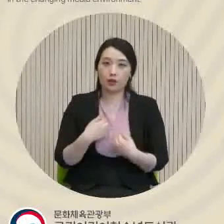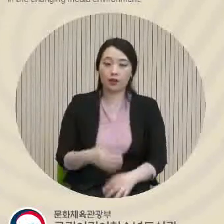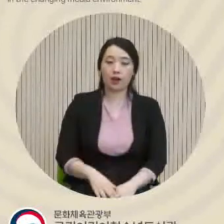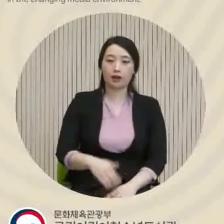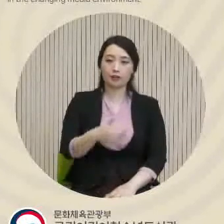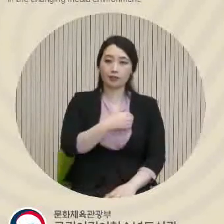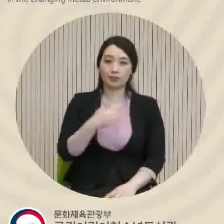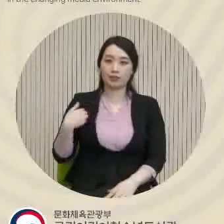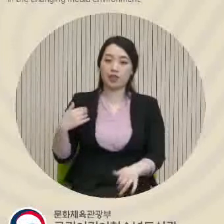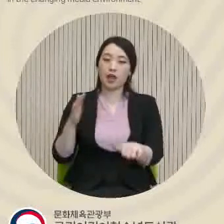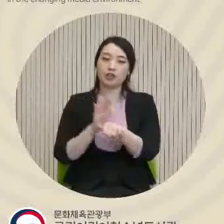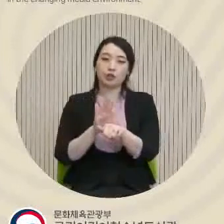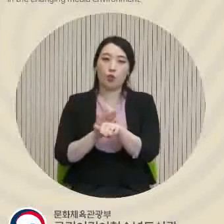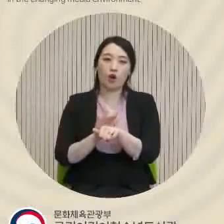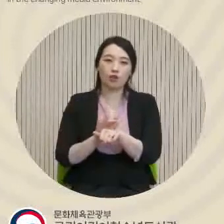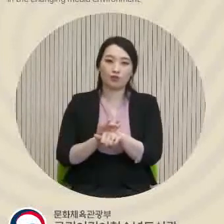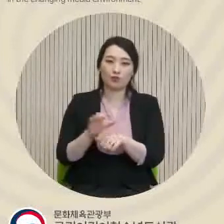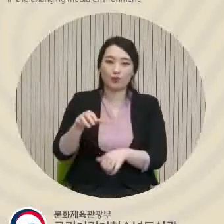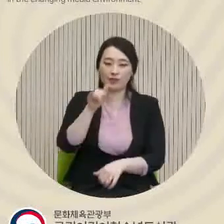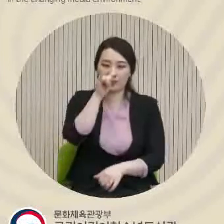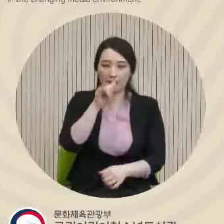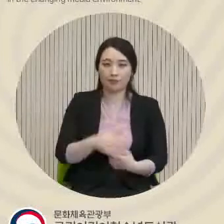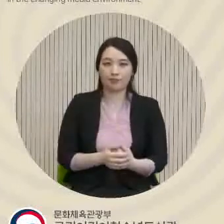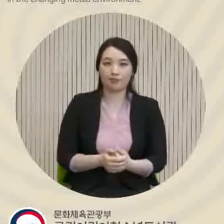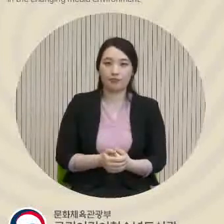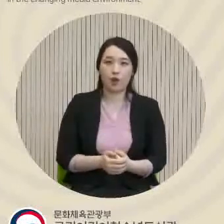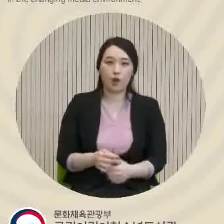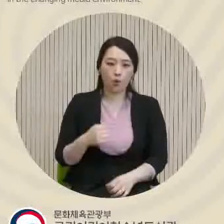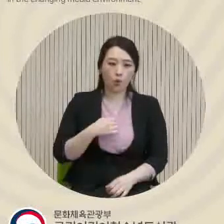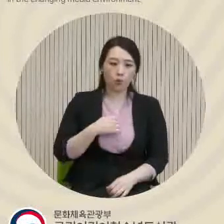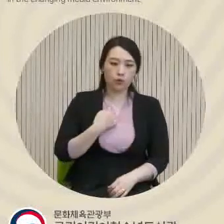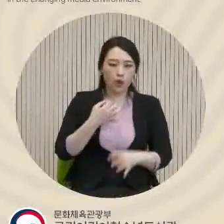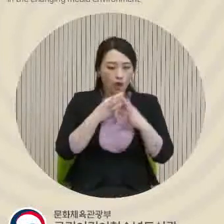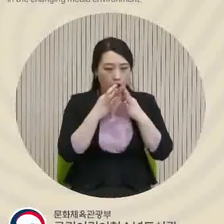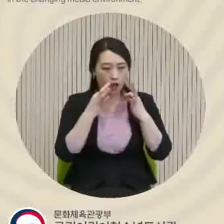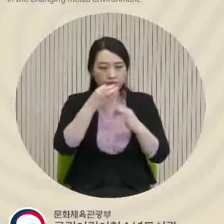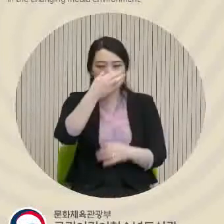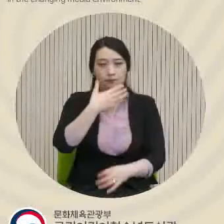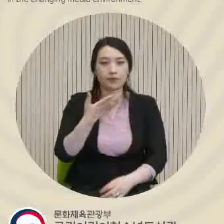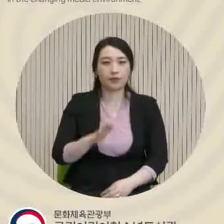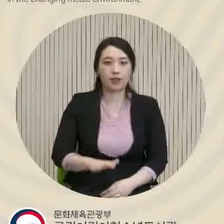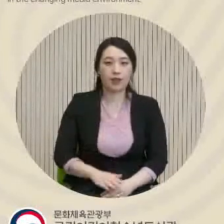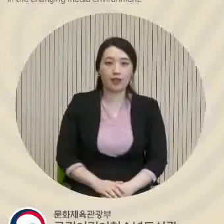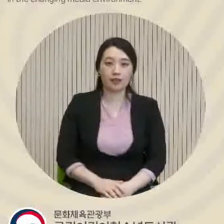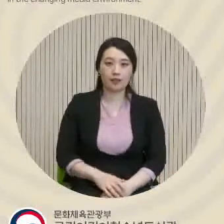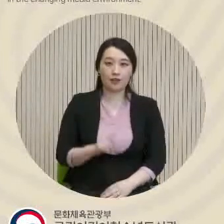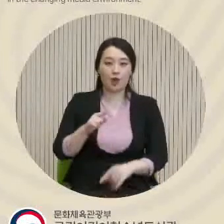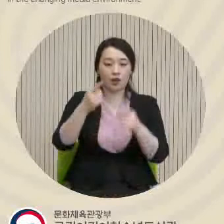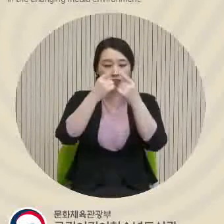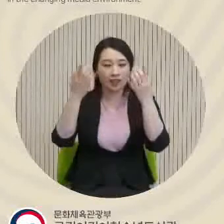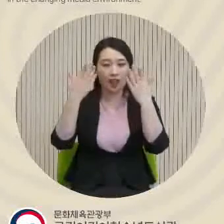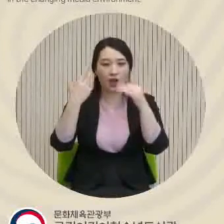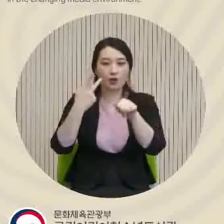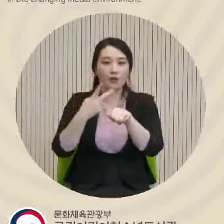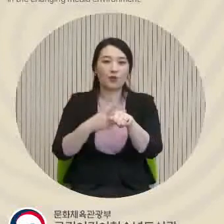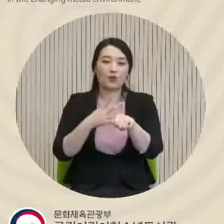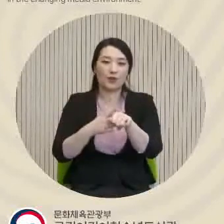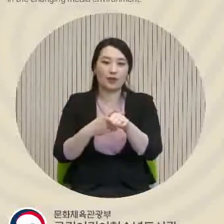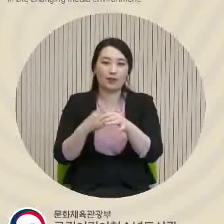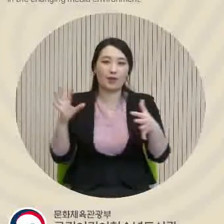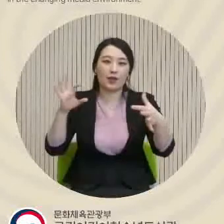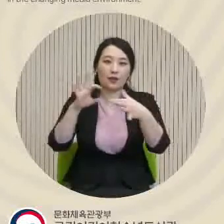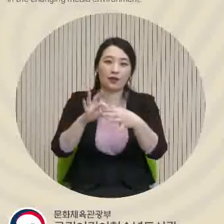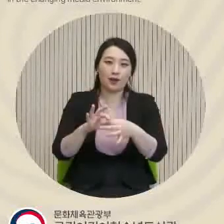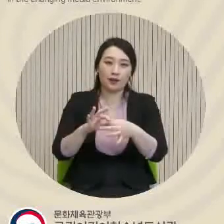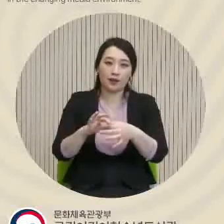the libraries and the university's libraries. One cannot do it on